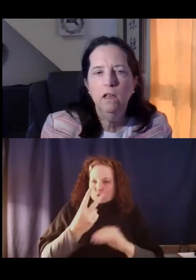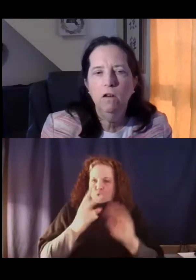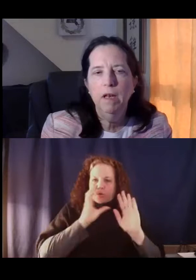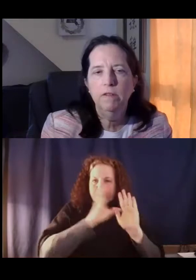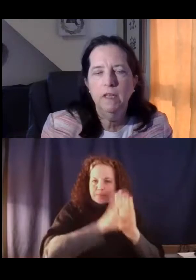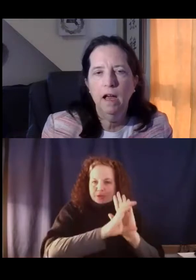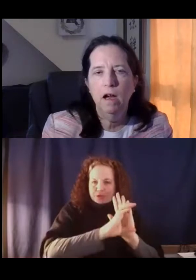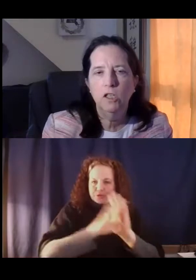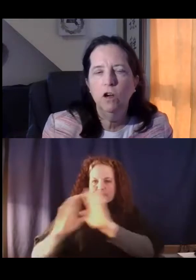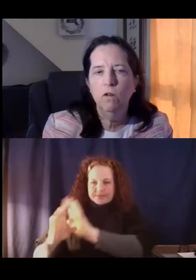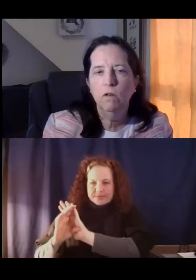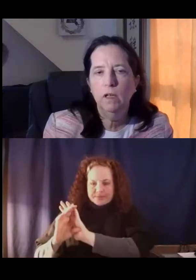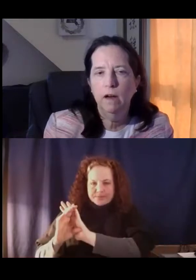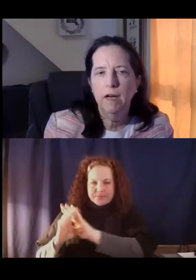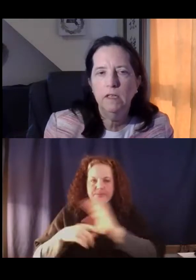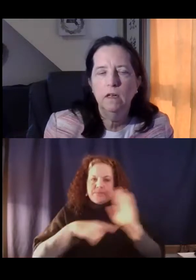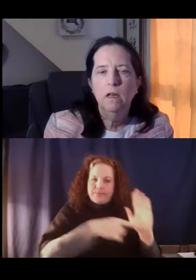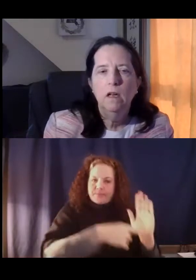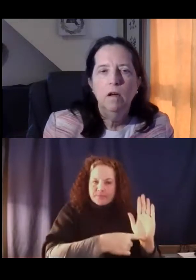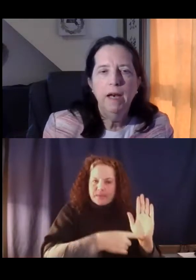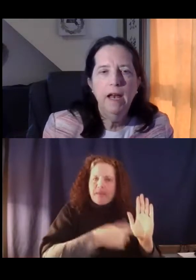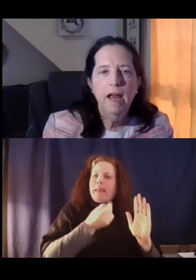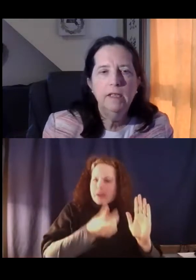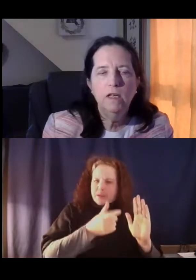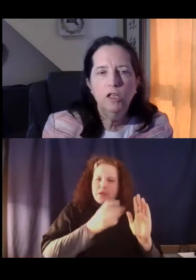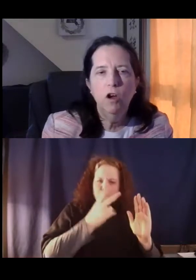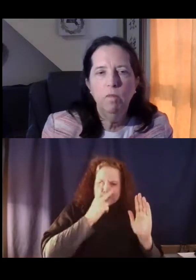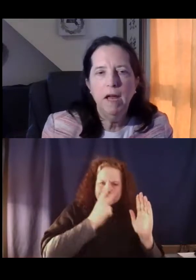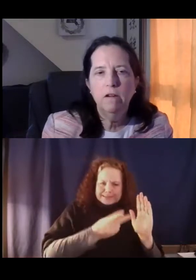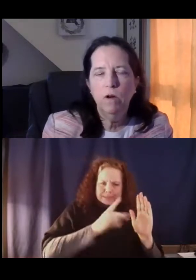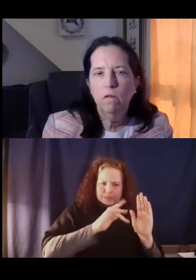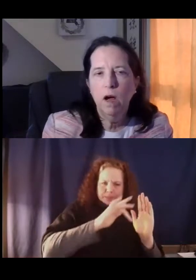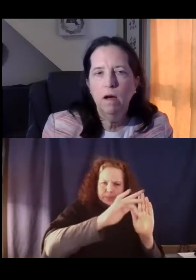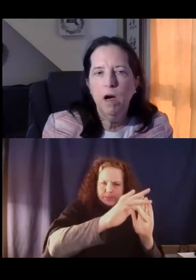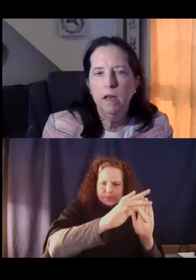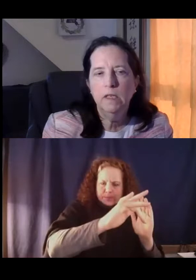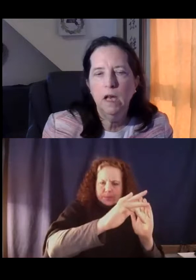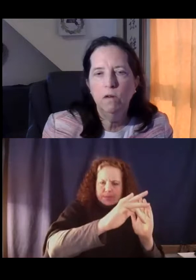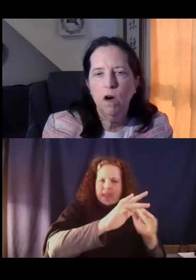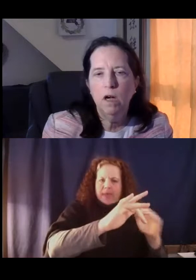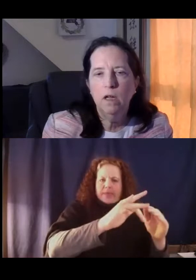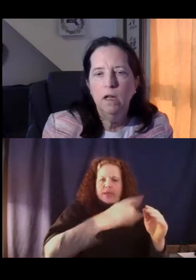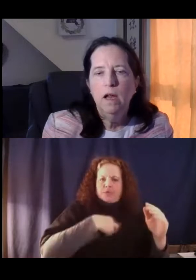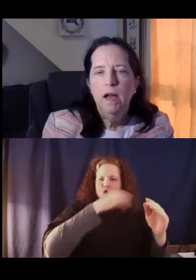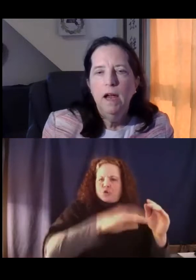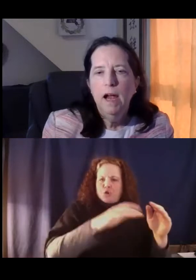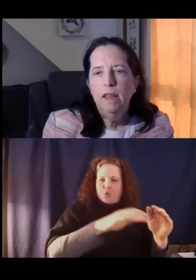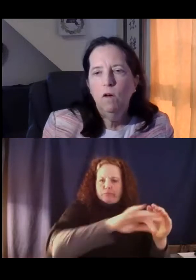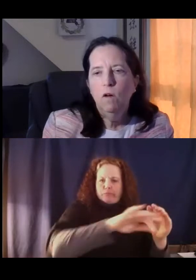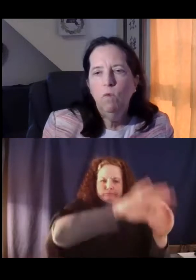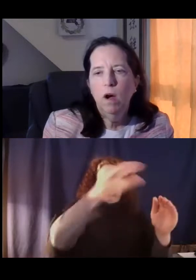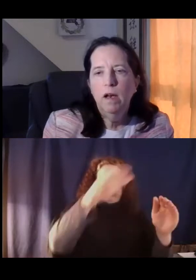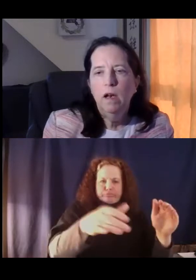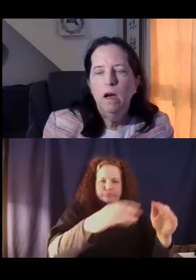has a little bit of snow clearance, but it ends in a snowbank further up on the sidewalk.